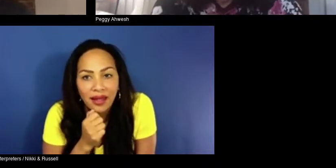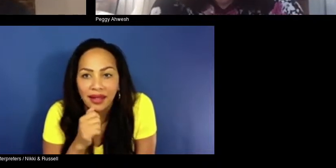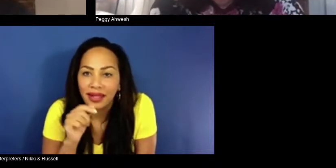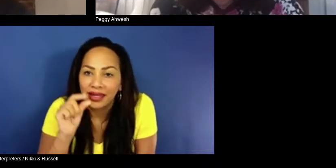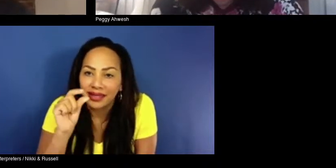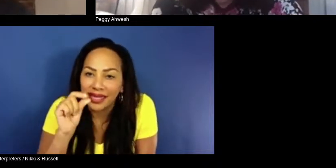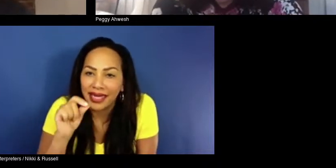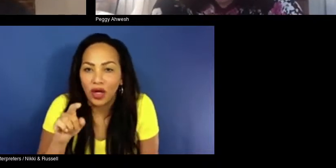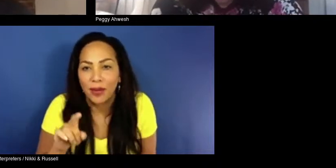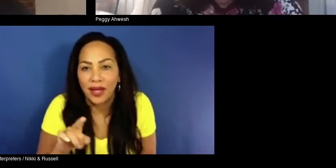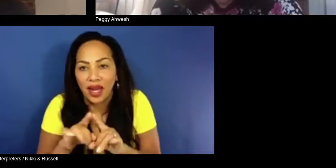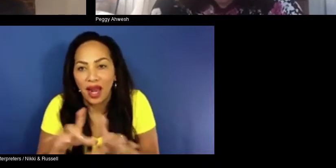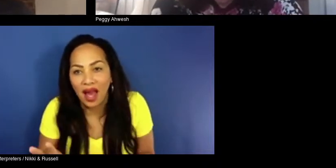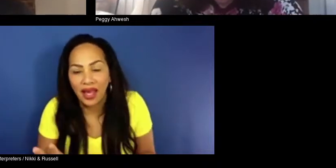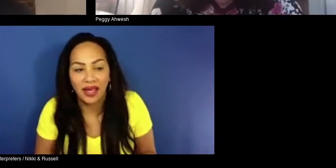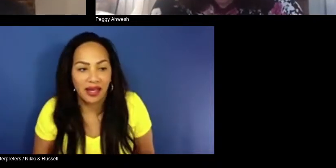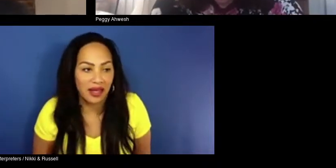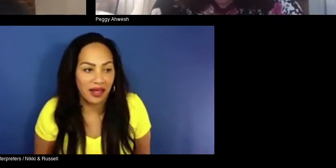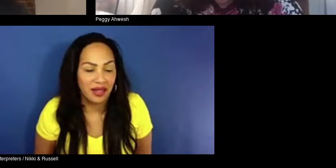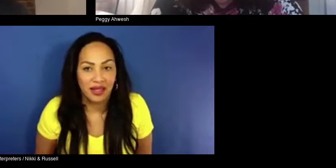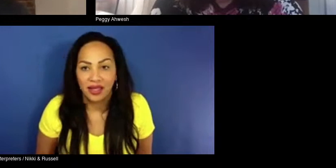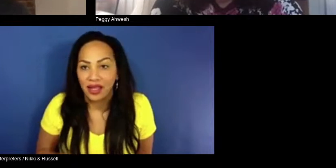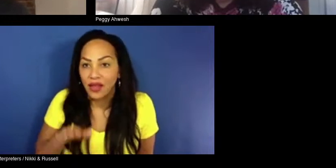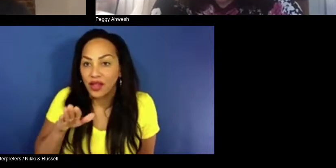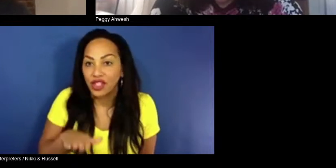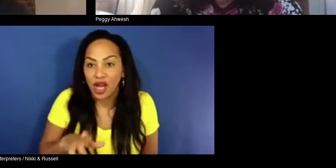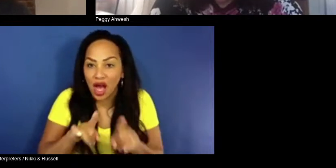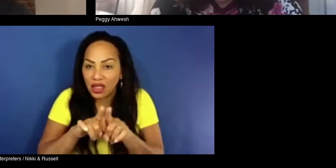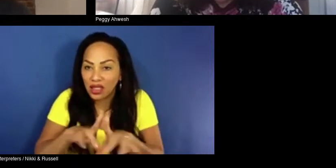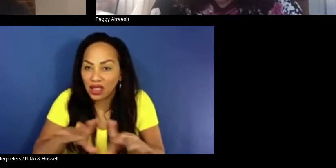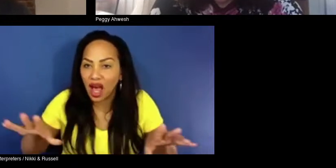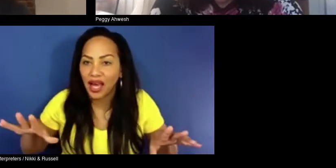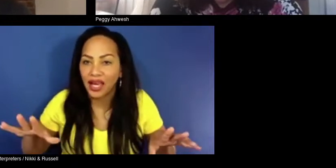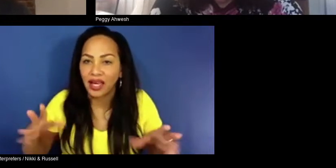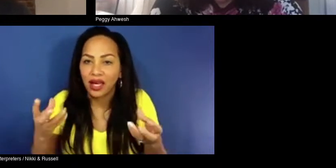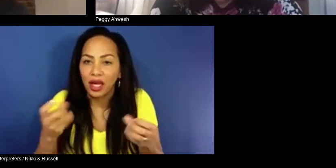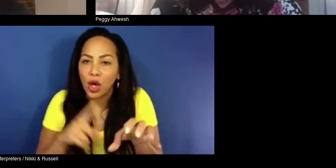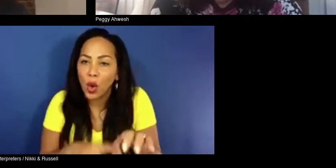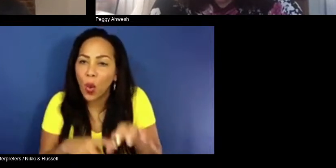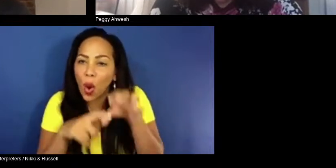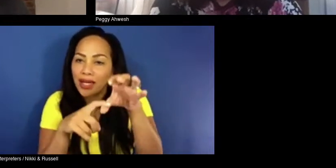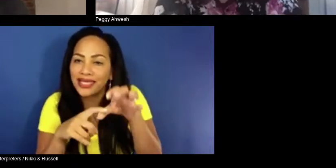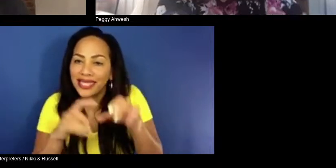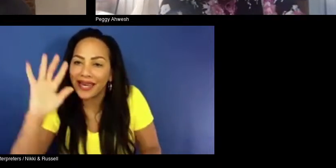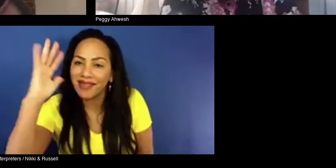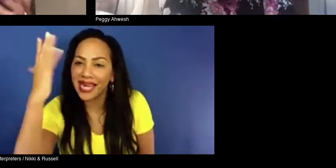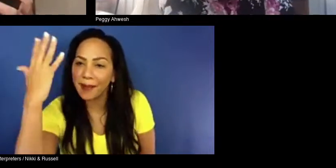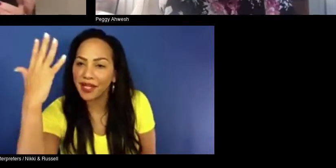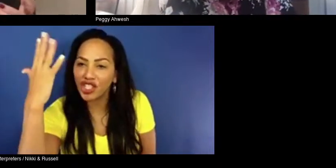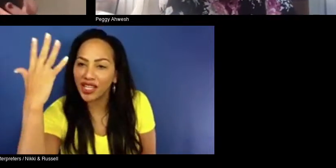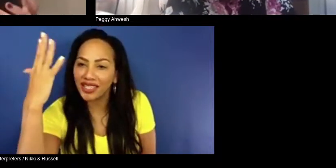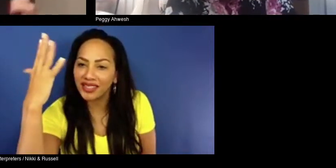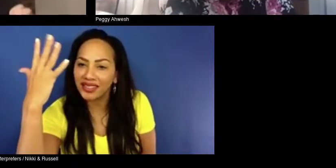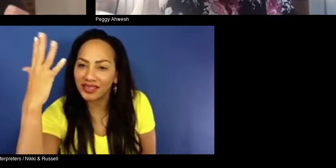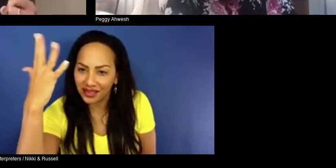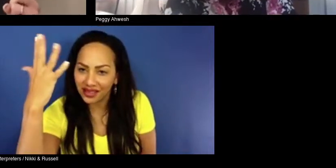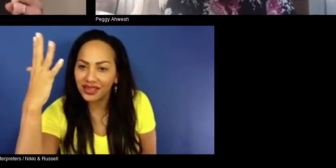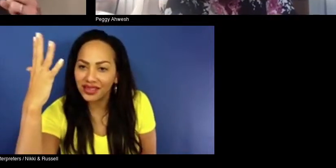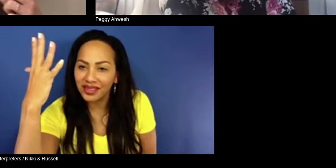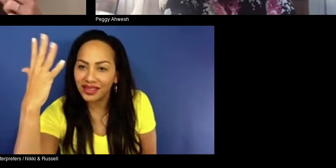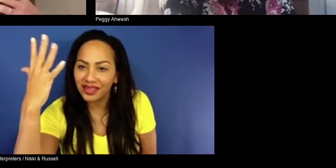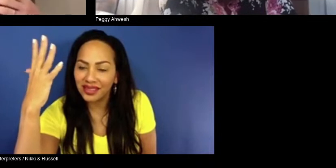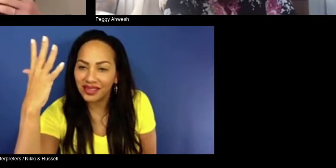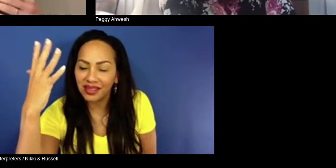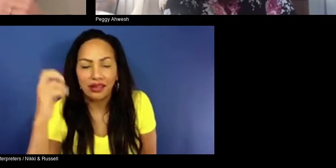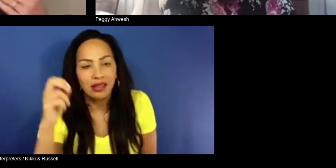childlike kind of quality also of the images, you know, when they are sort of, there's like a dissonance